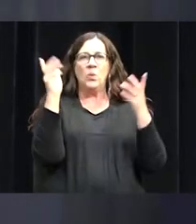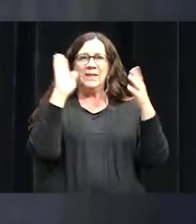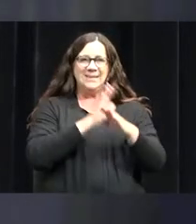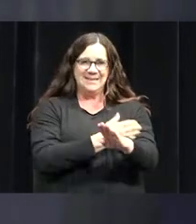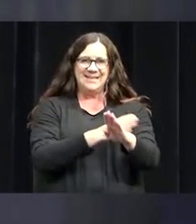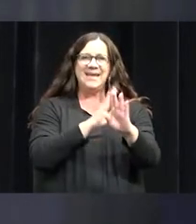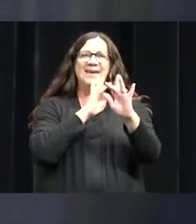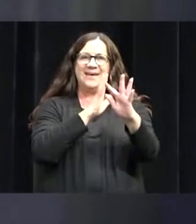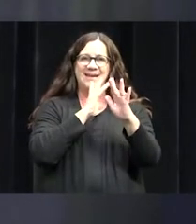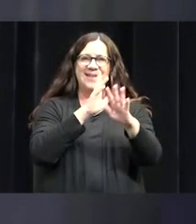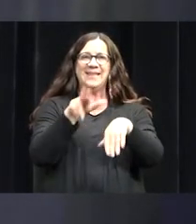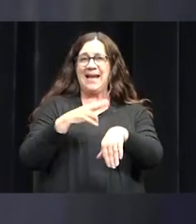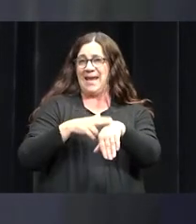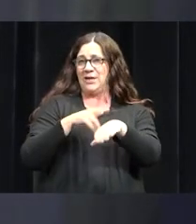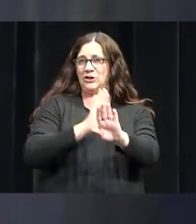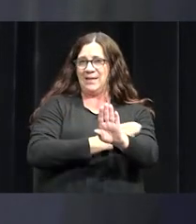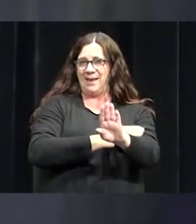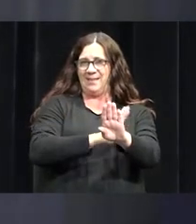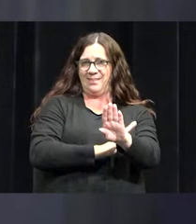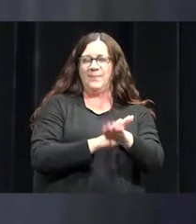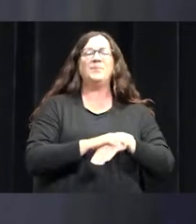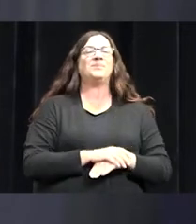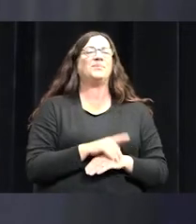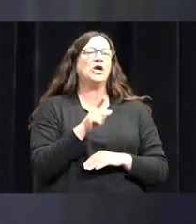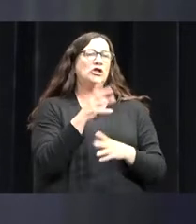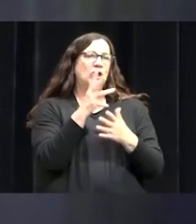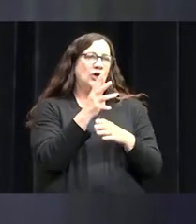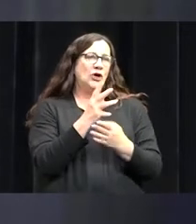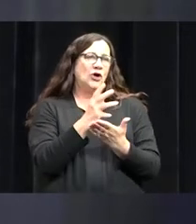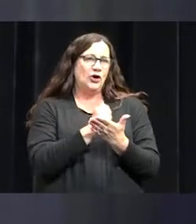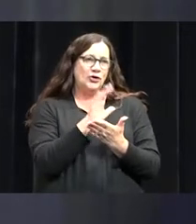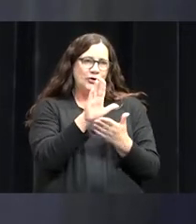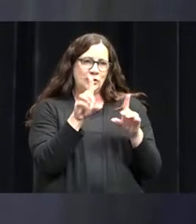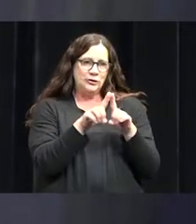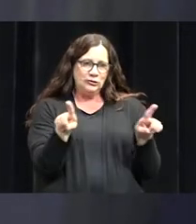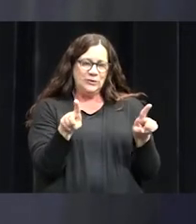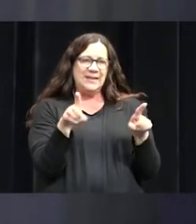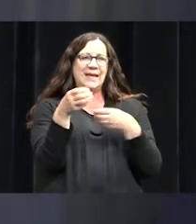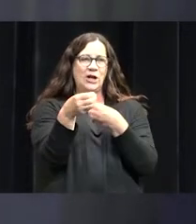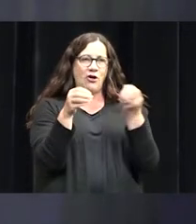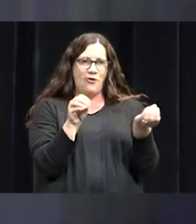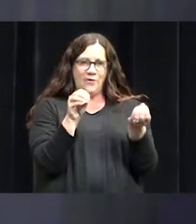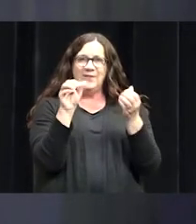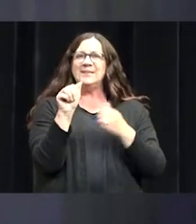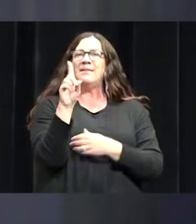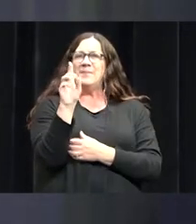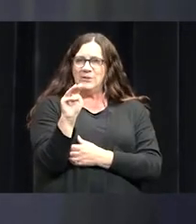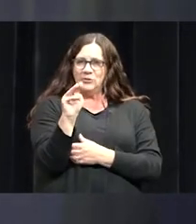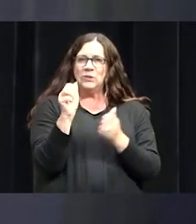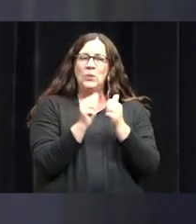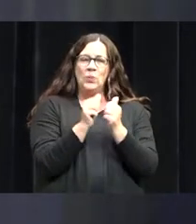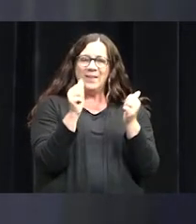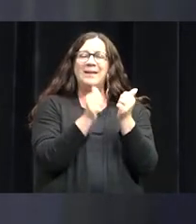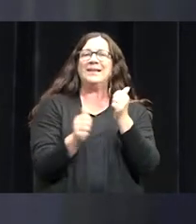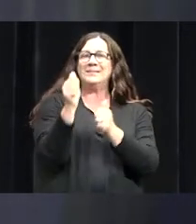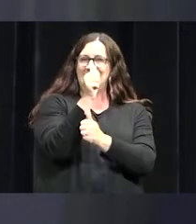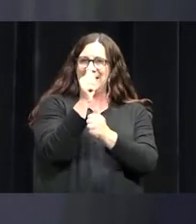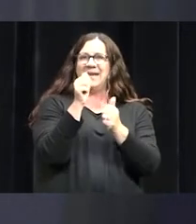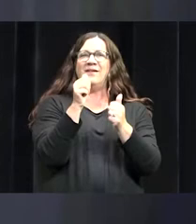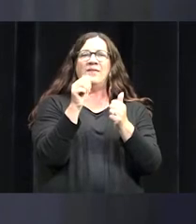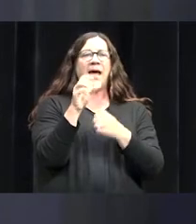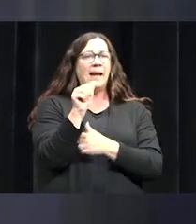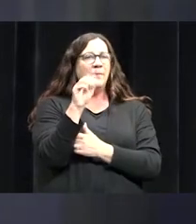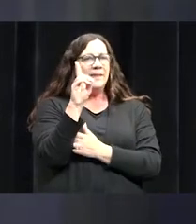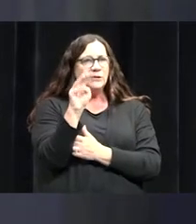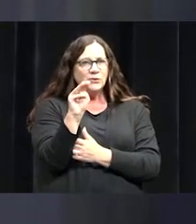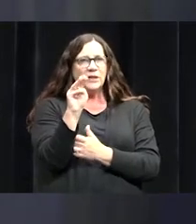anthem lexi earned her degree in office administration with an executive administrative assistant